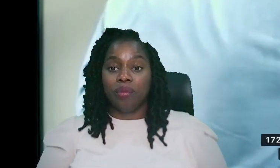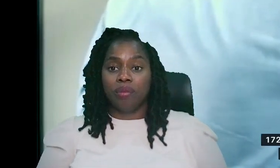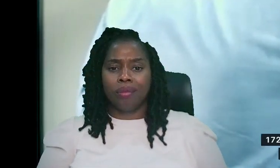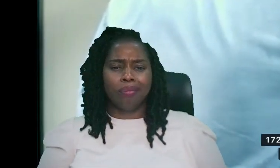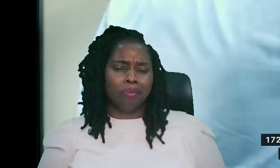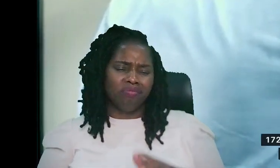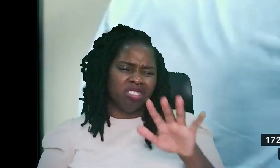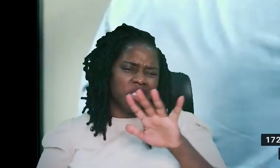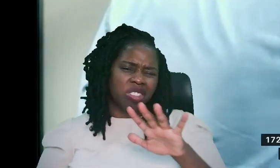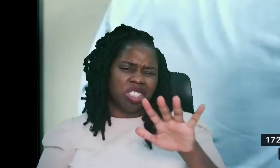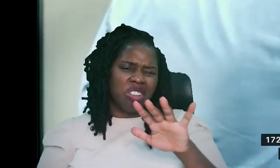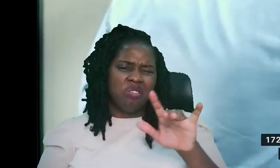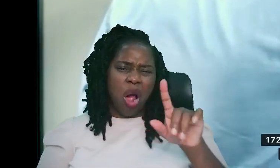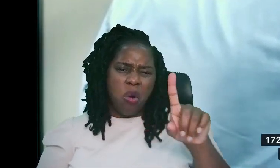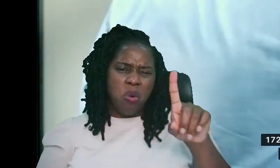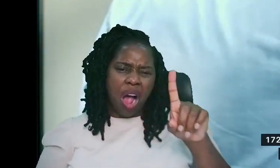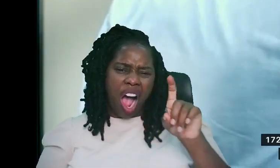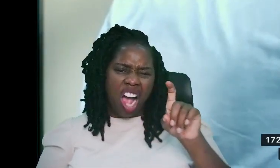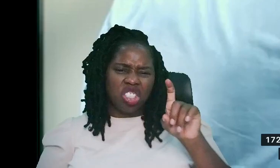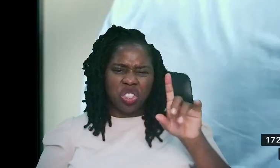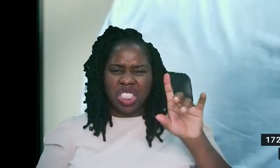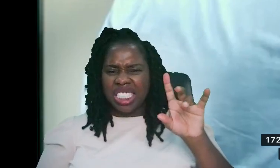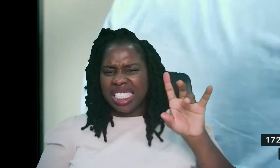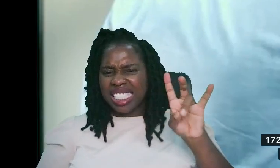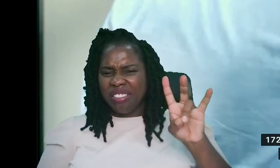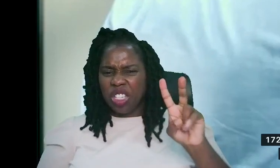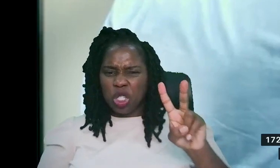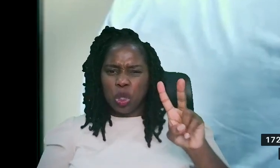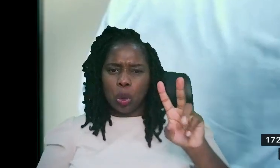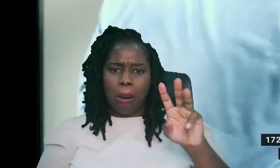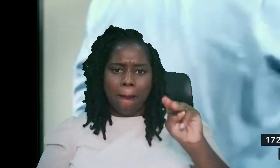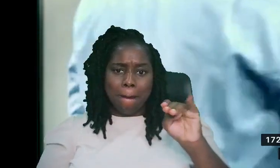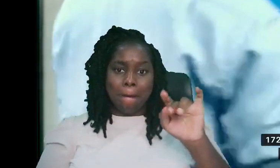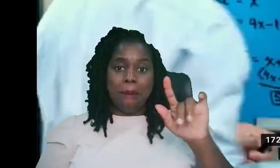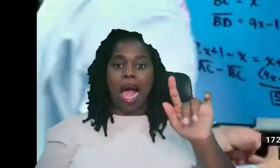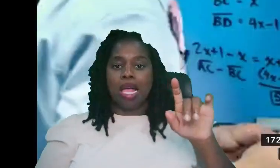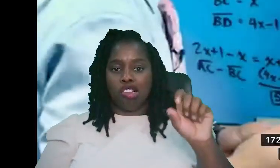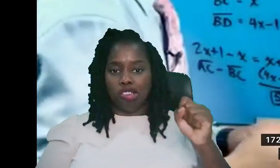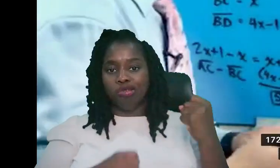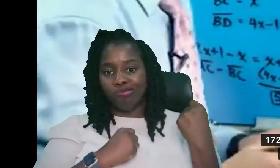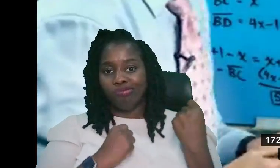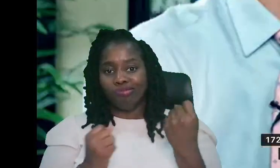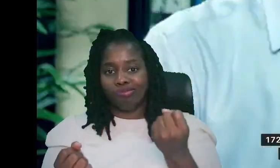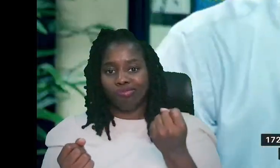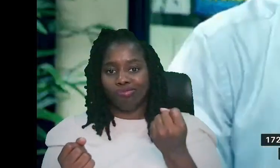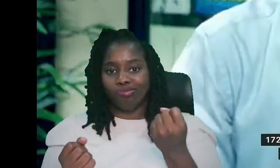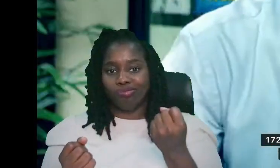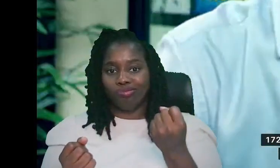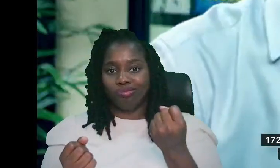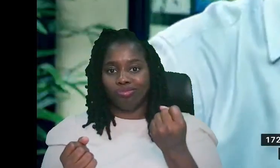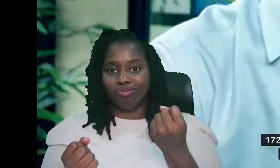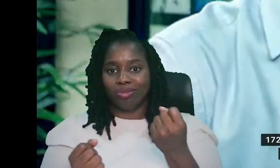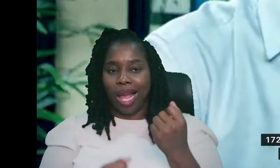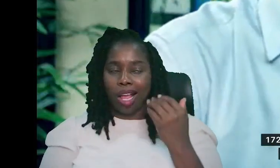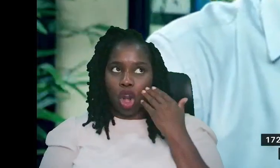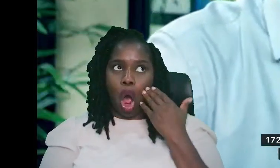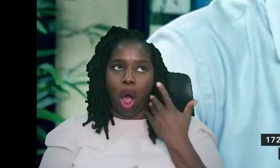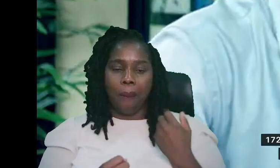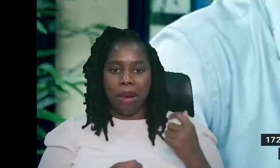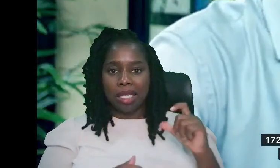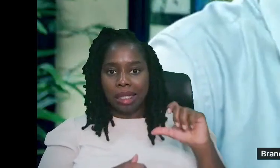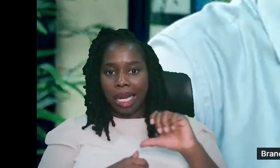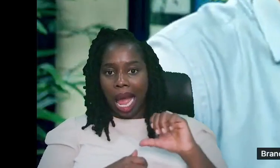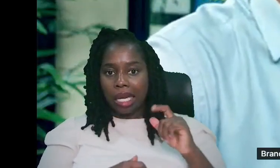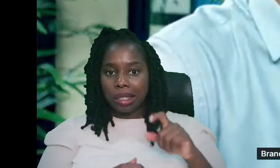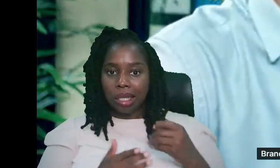is 172 miles. I know that one. It's how much gas I have to buy and